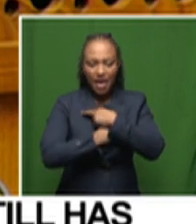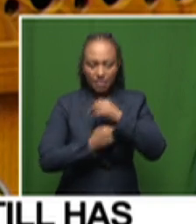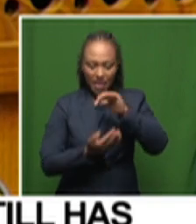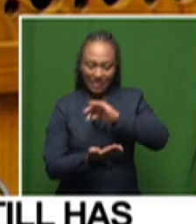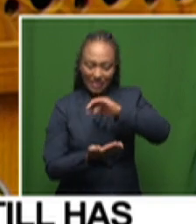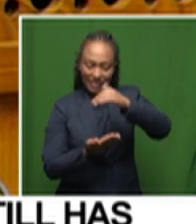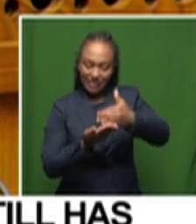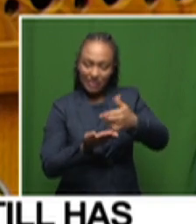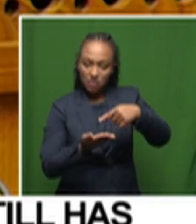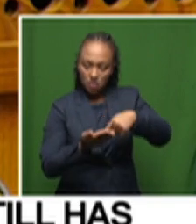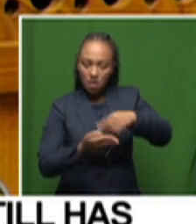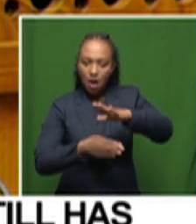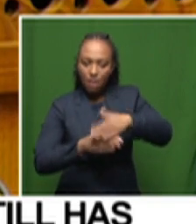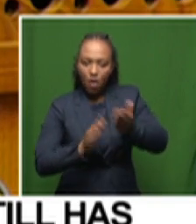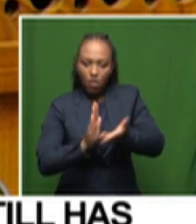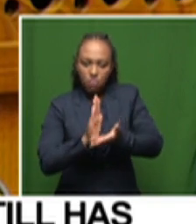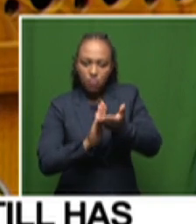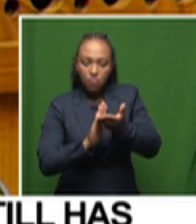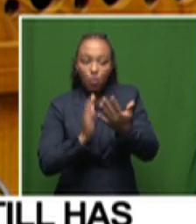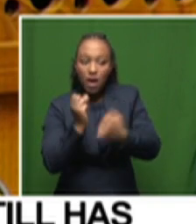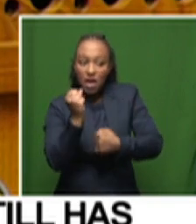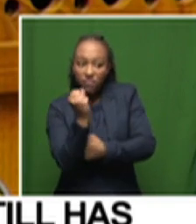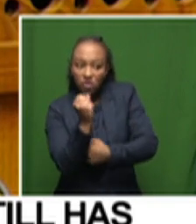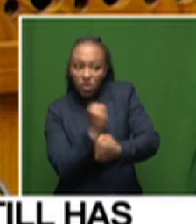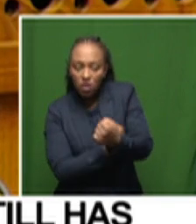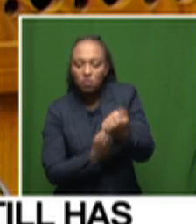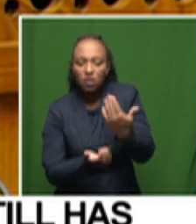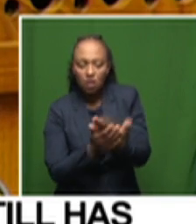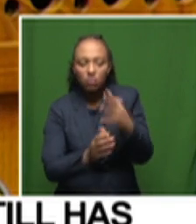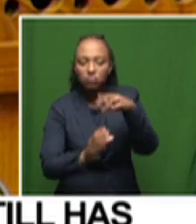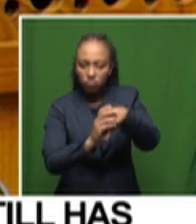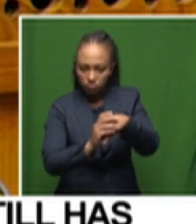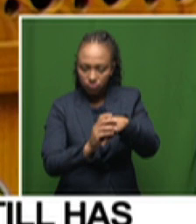their investments in infrastructure.